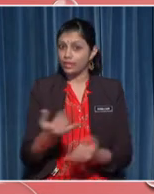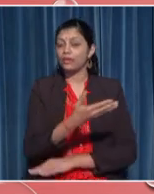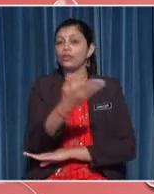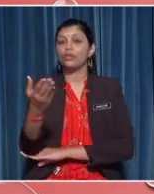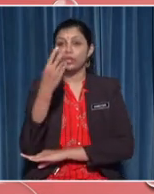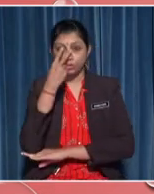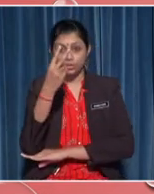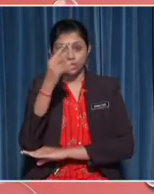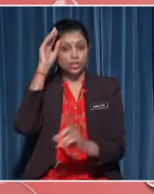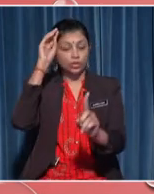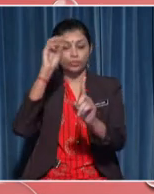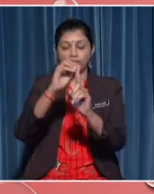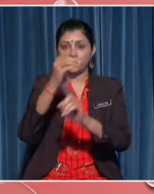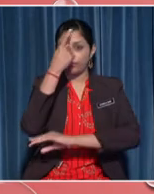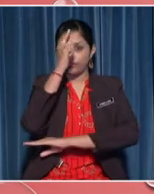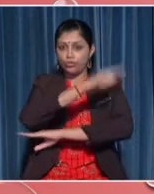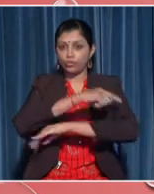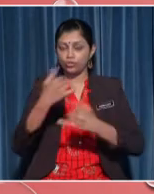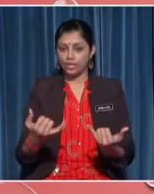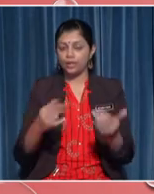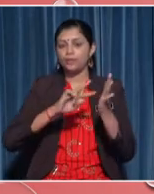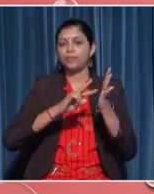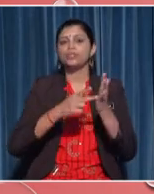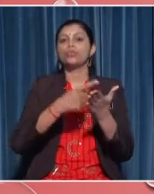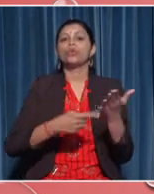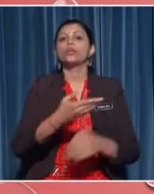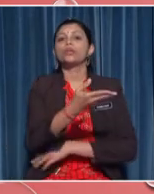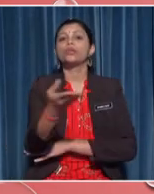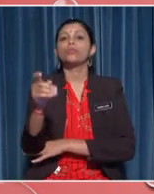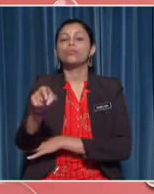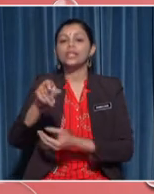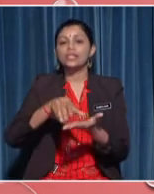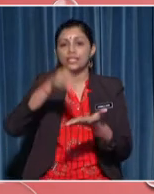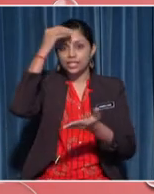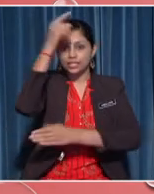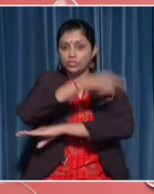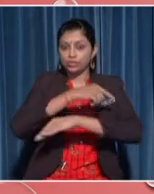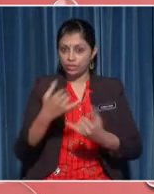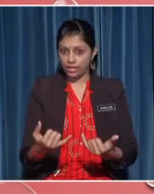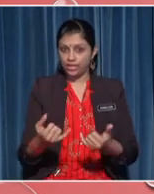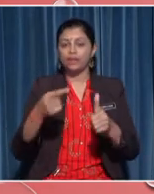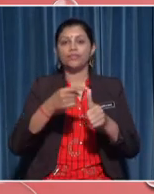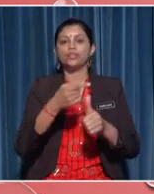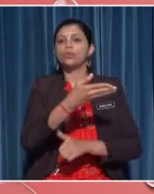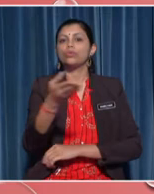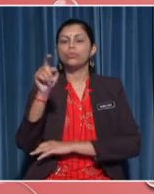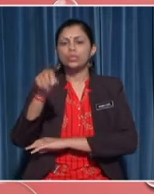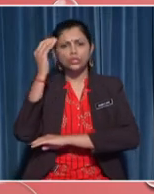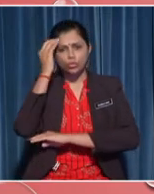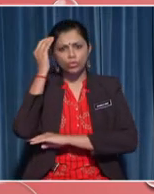at the objective. First, we want to recognize currencies of ASEAN